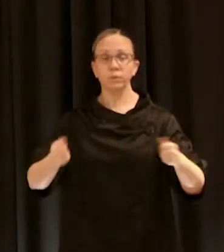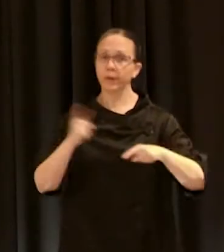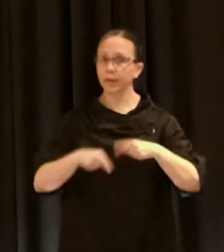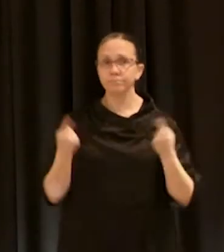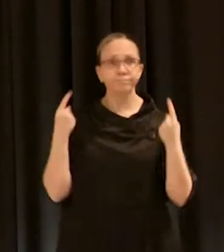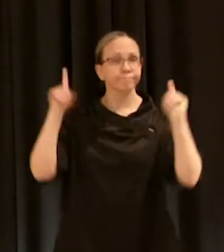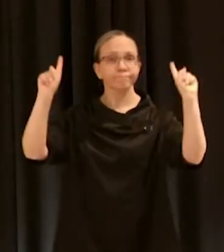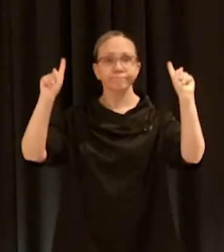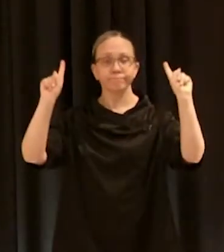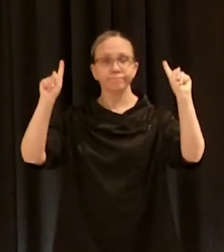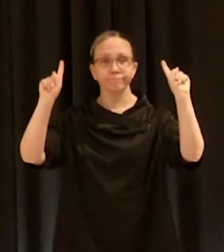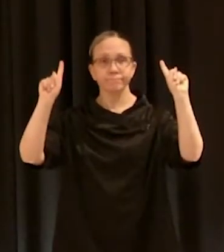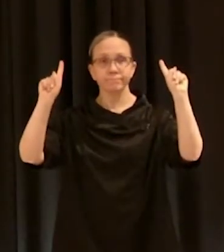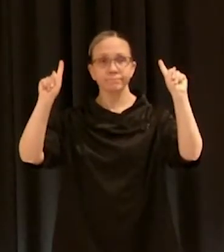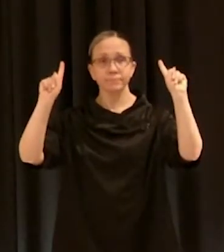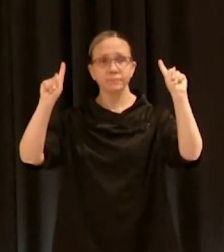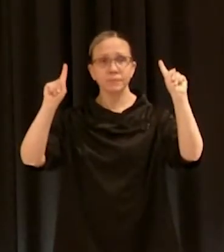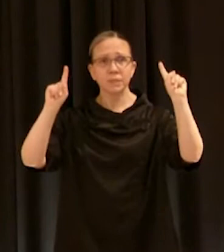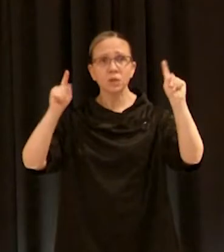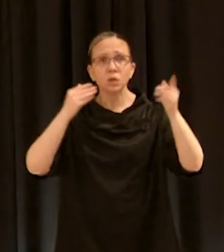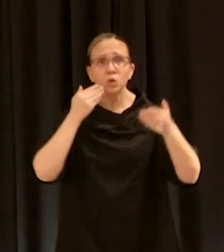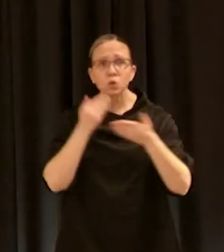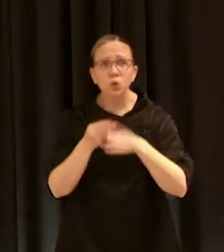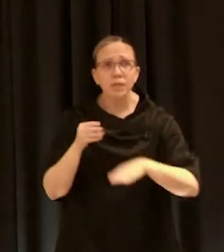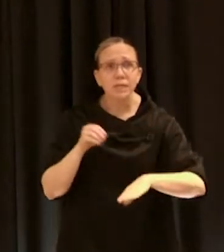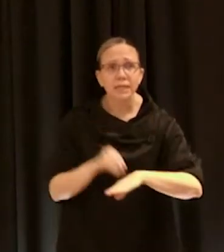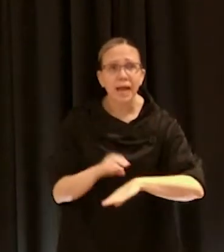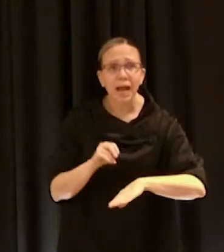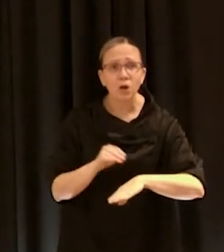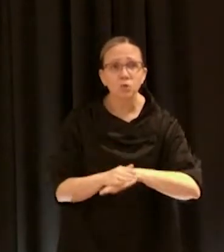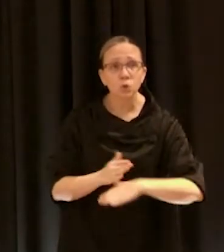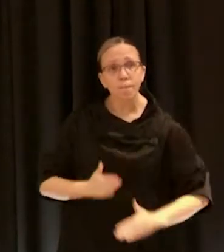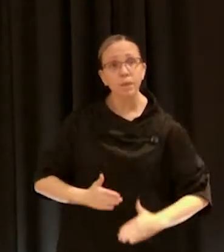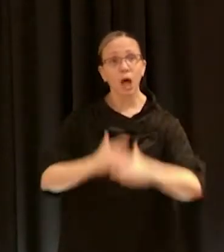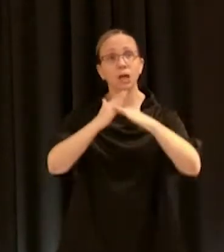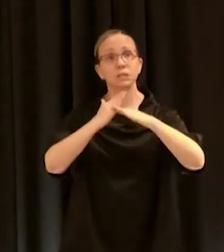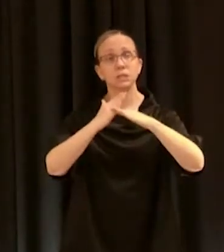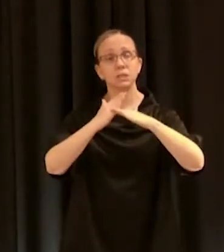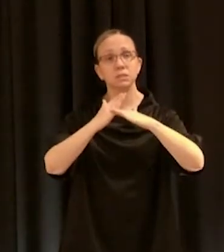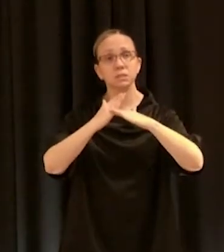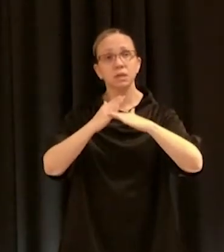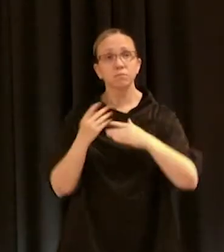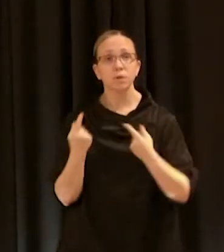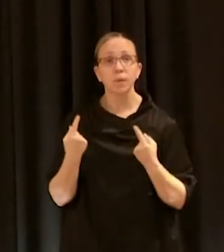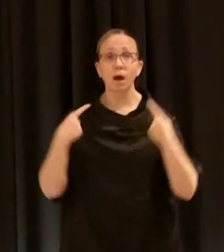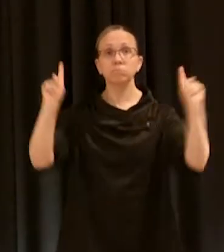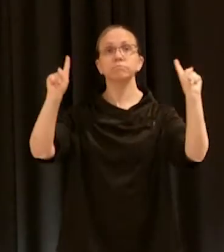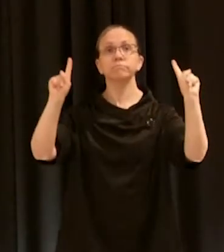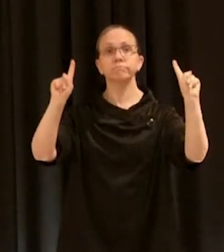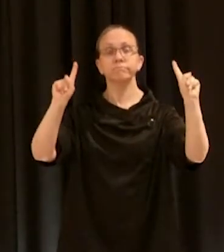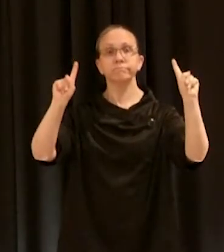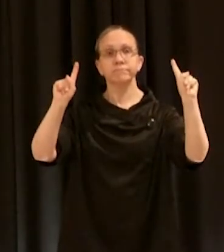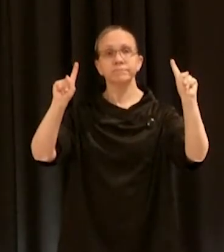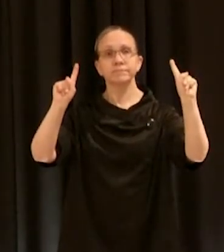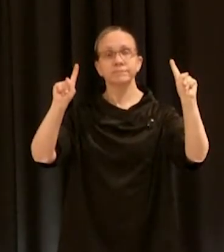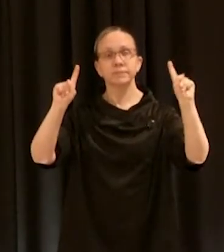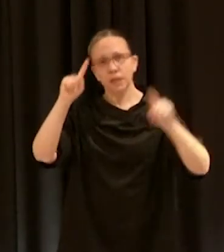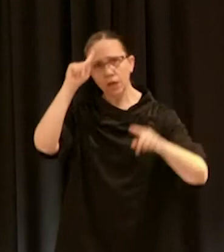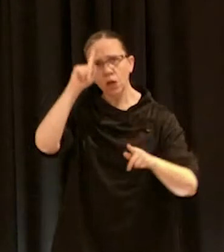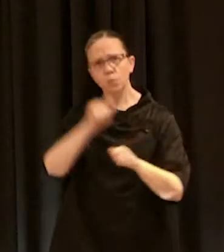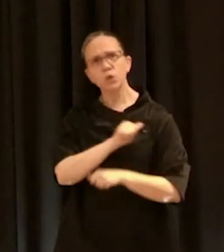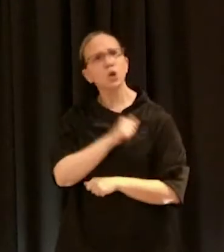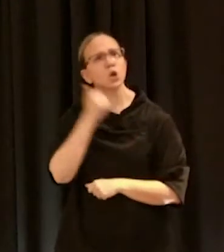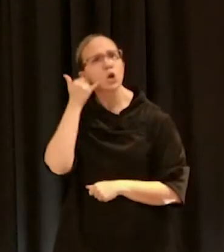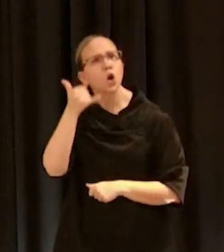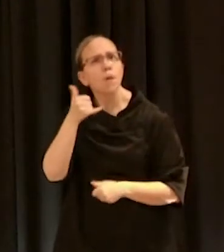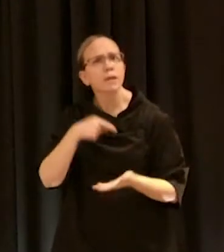our potential. Lack of godly counsel keeps us from obtaining what we need to get a hold of. Bishop called